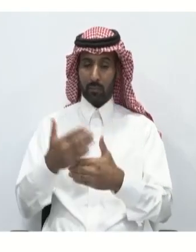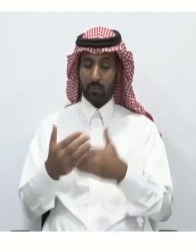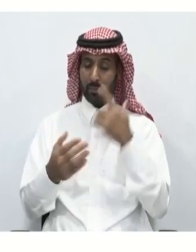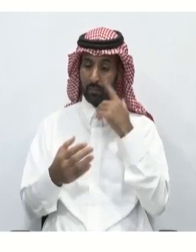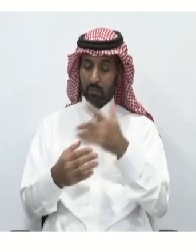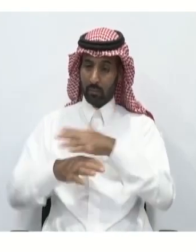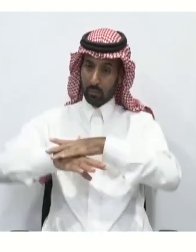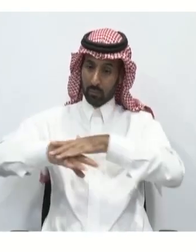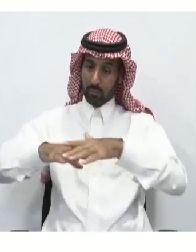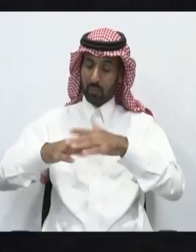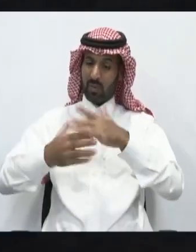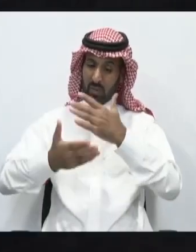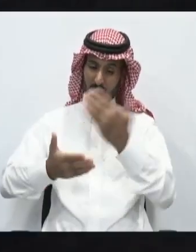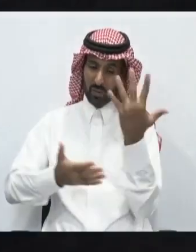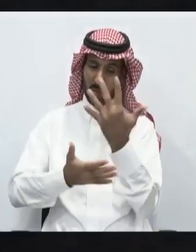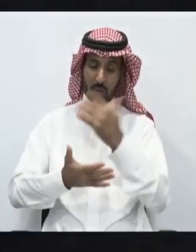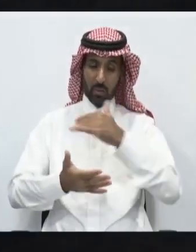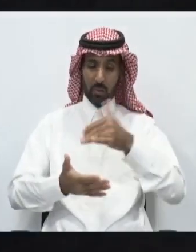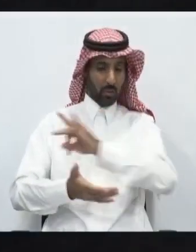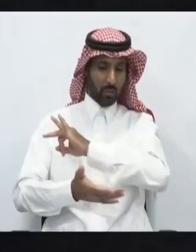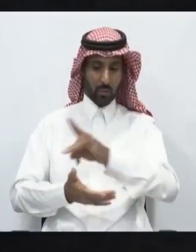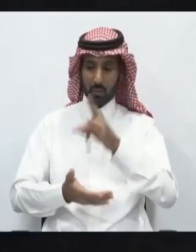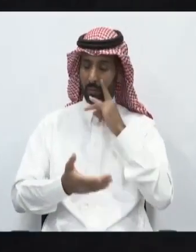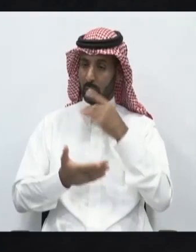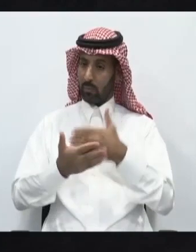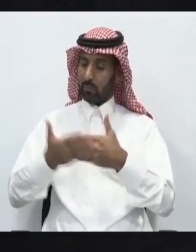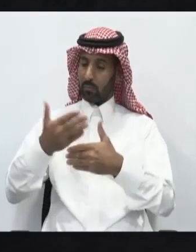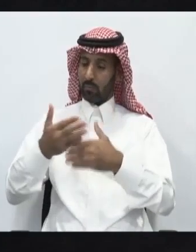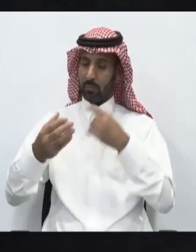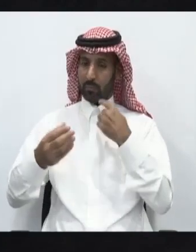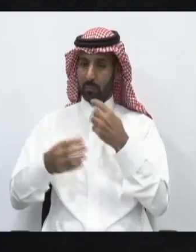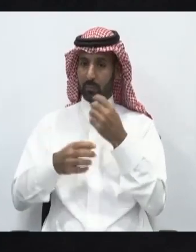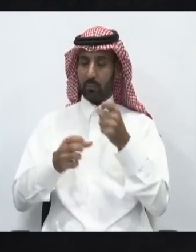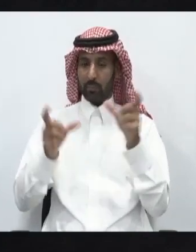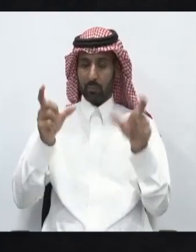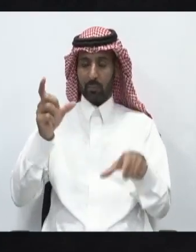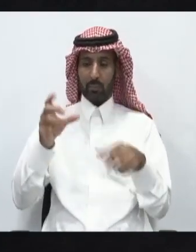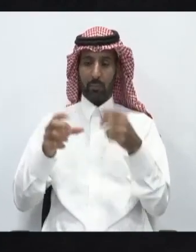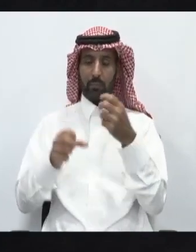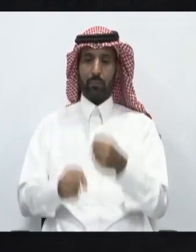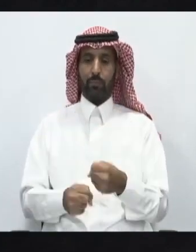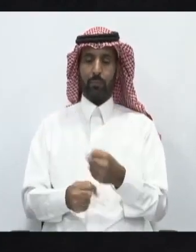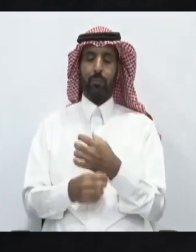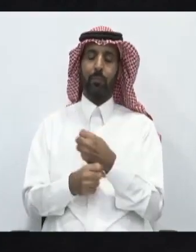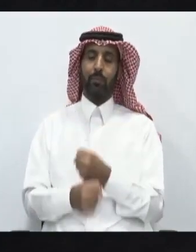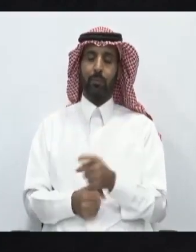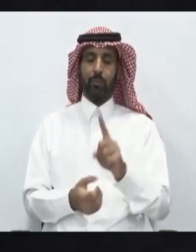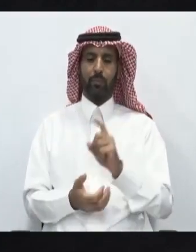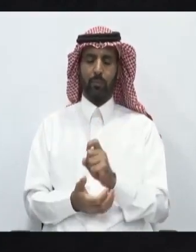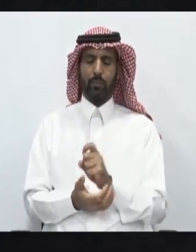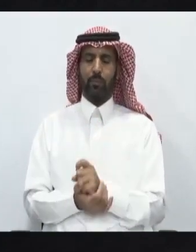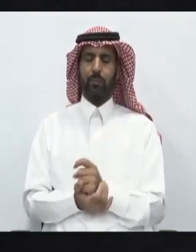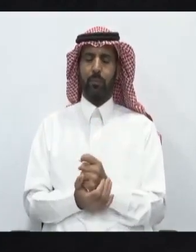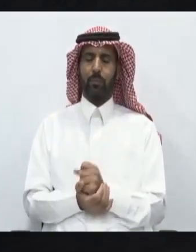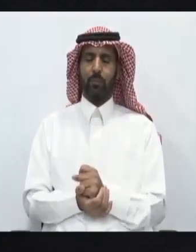awareness. The ecotourism, as mentioned before, it builds environmental awareness. It builds in you